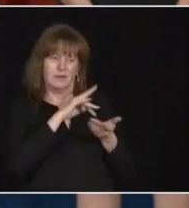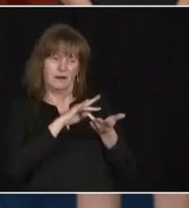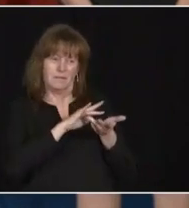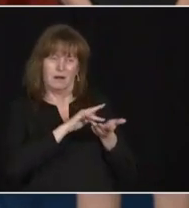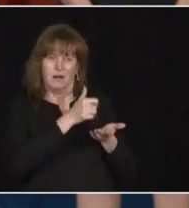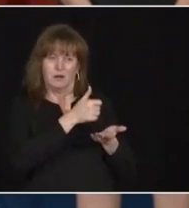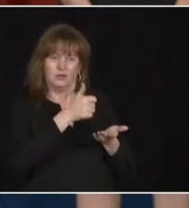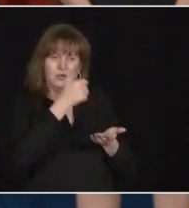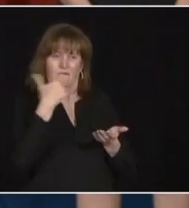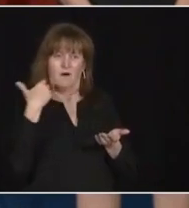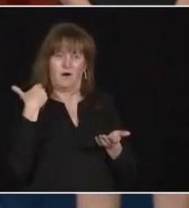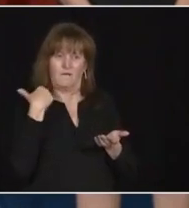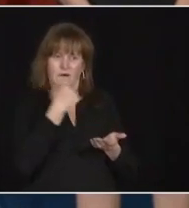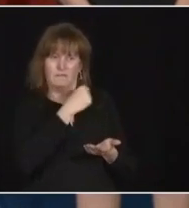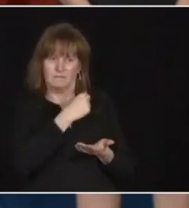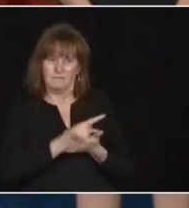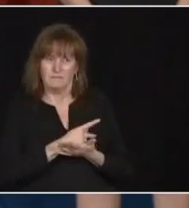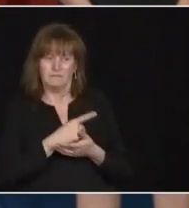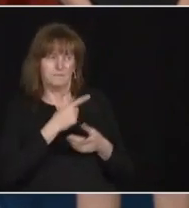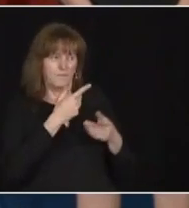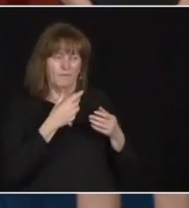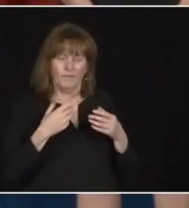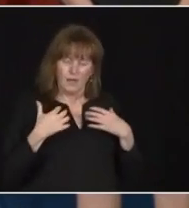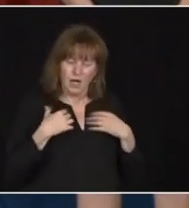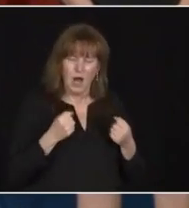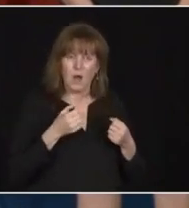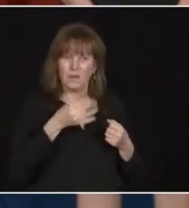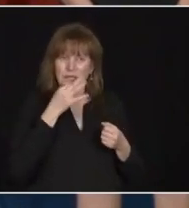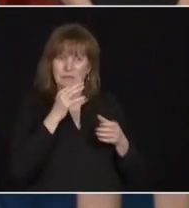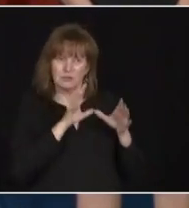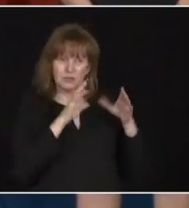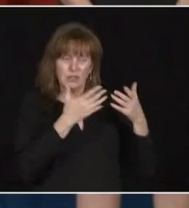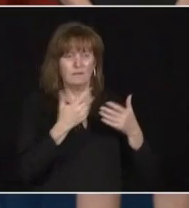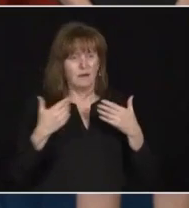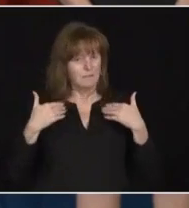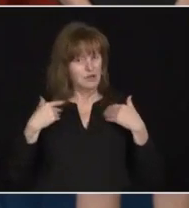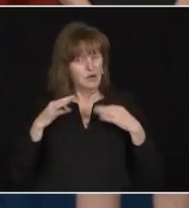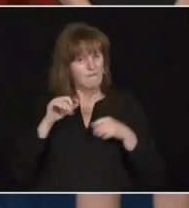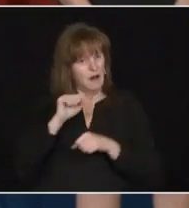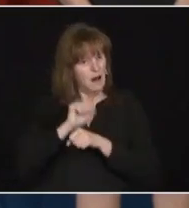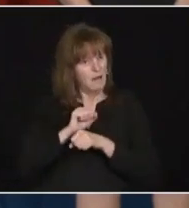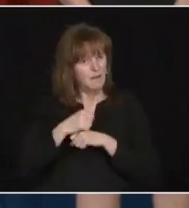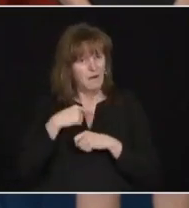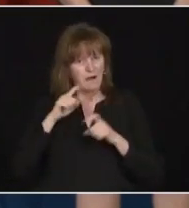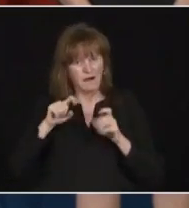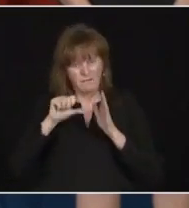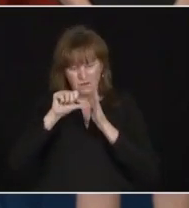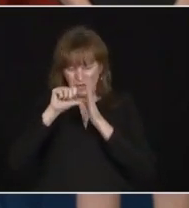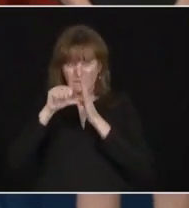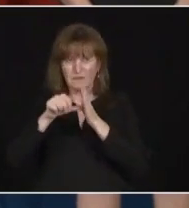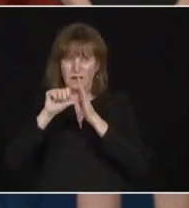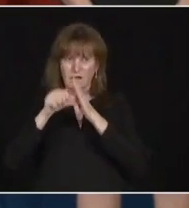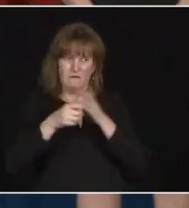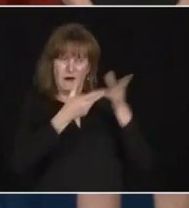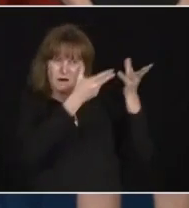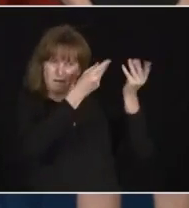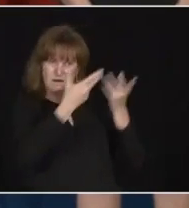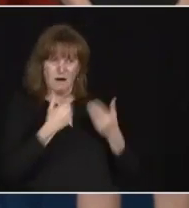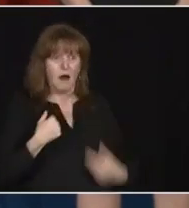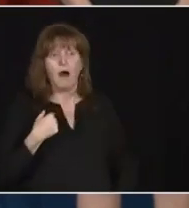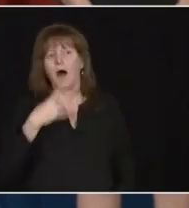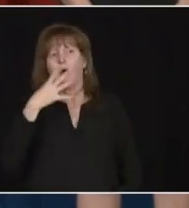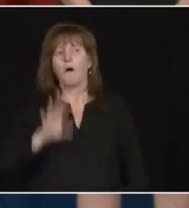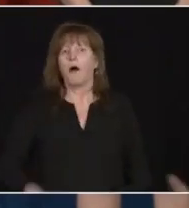team, and our Minister of Labor. I just want to keep emphasizing that, because I just don't want people thinking we're going to open up